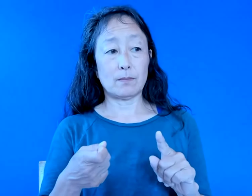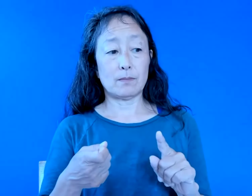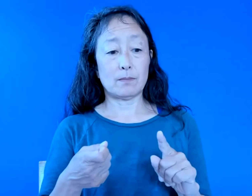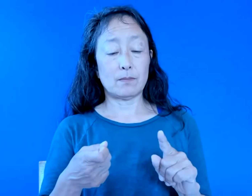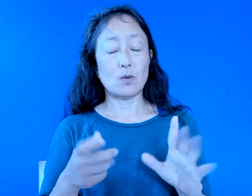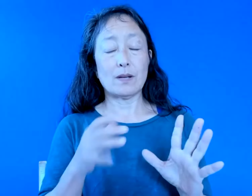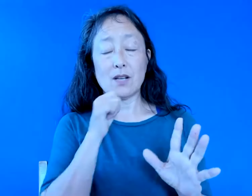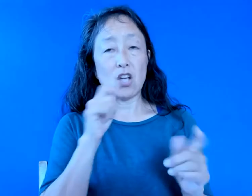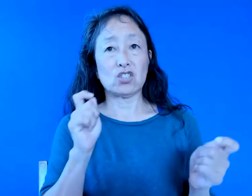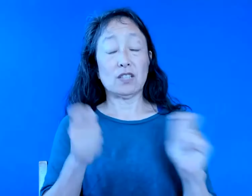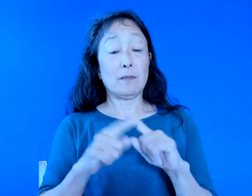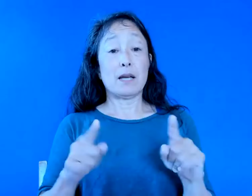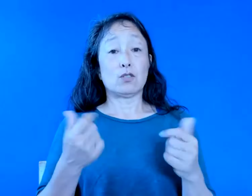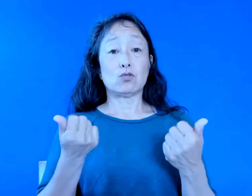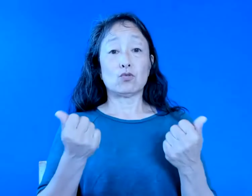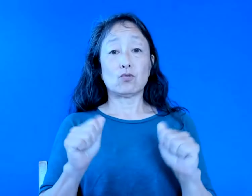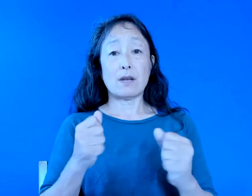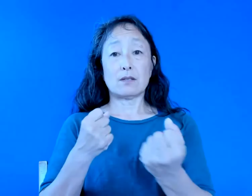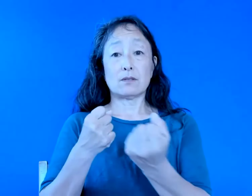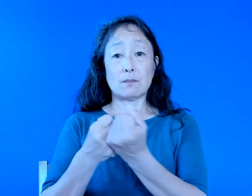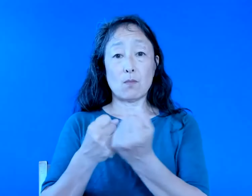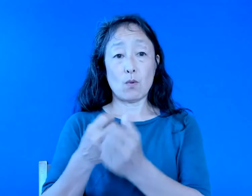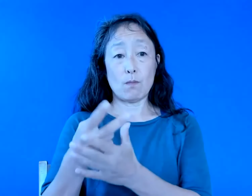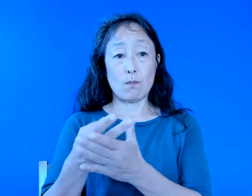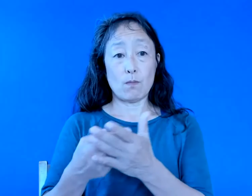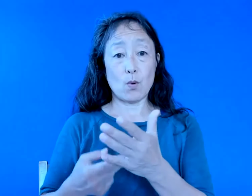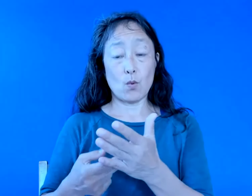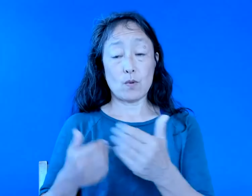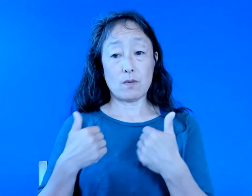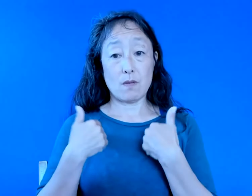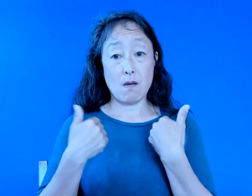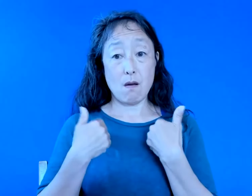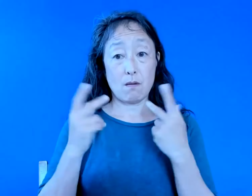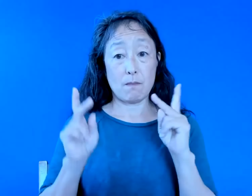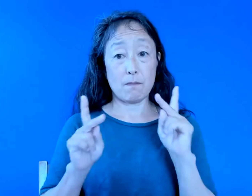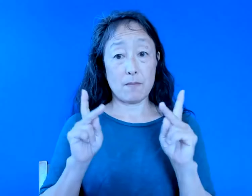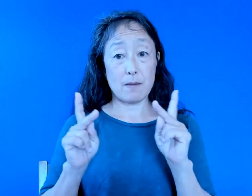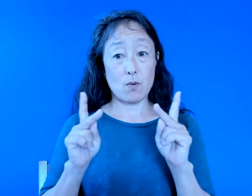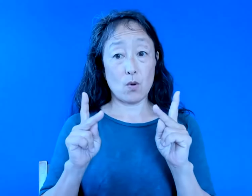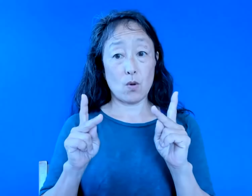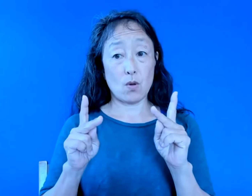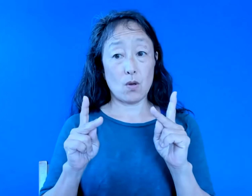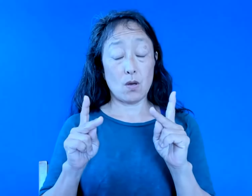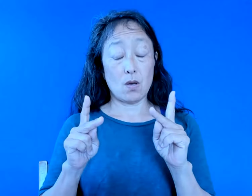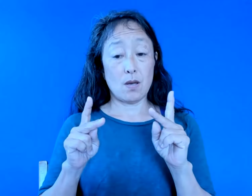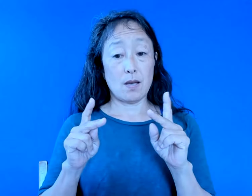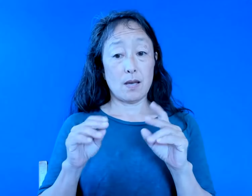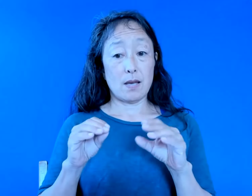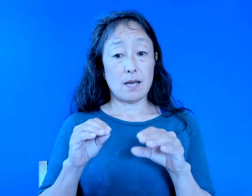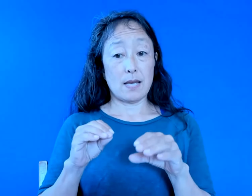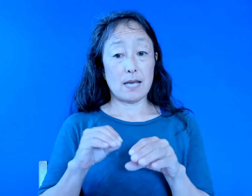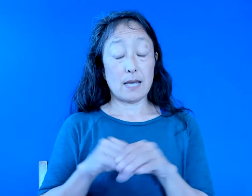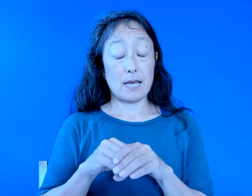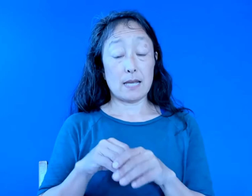or not shift, but try to support both young people in a case that